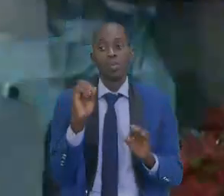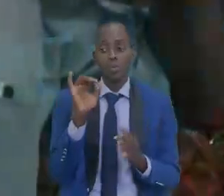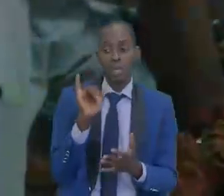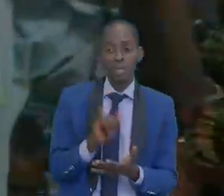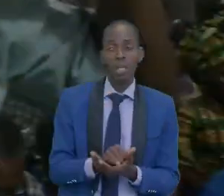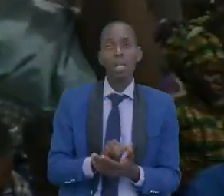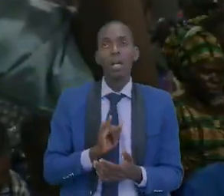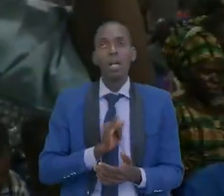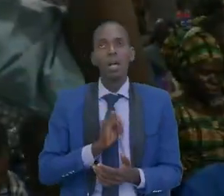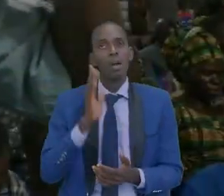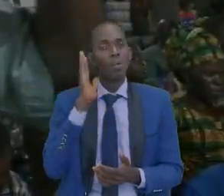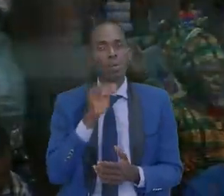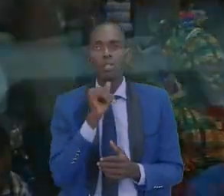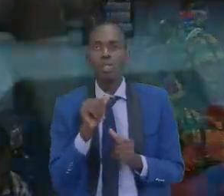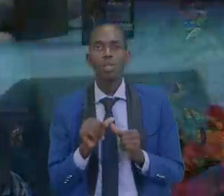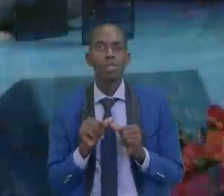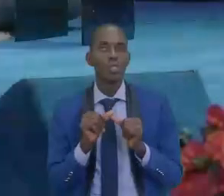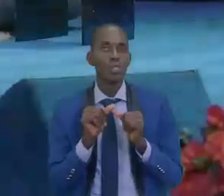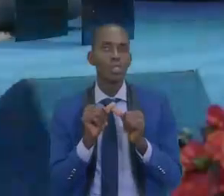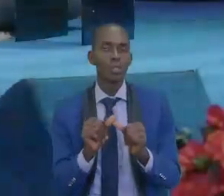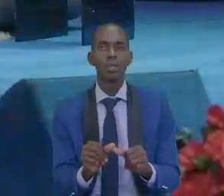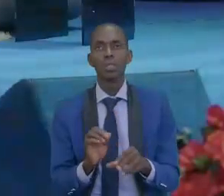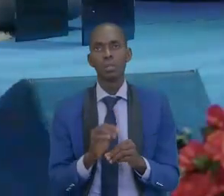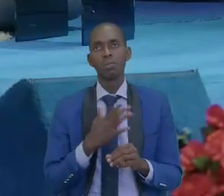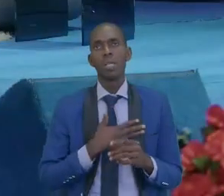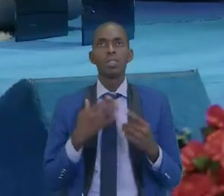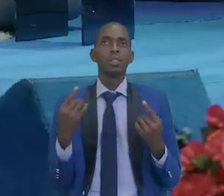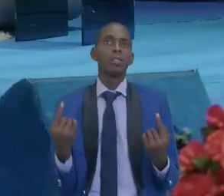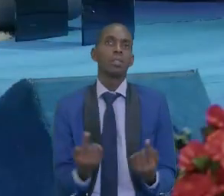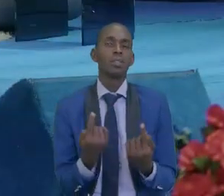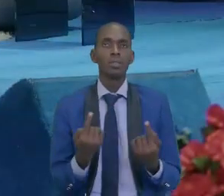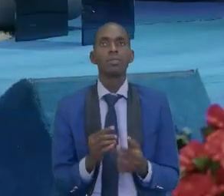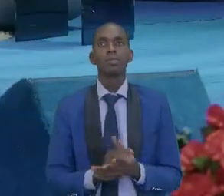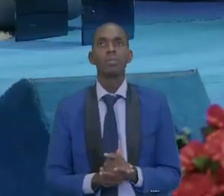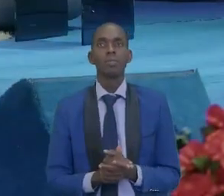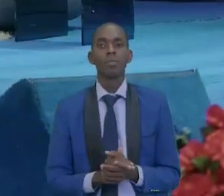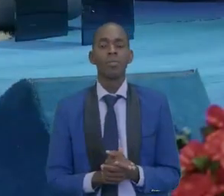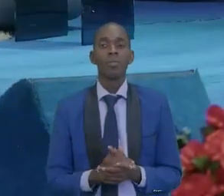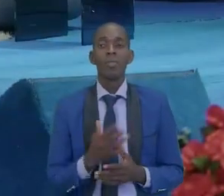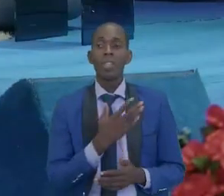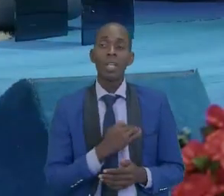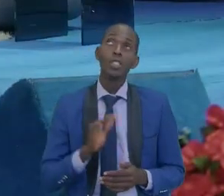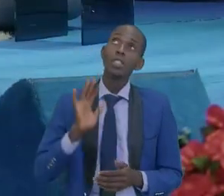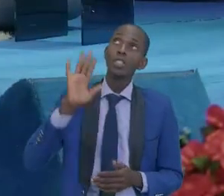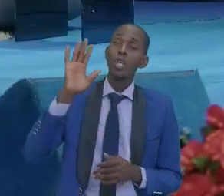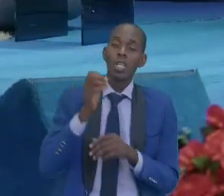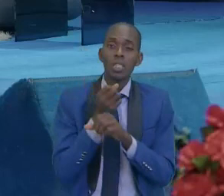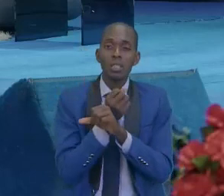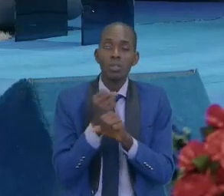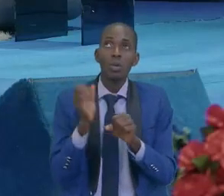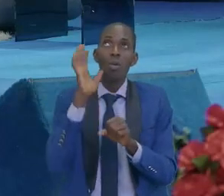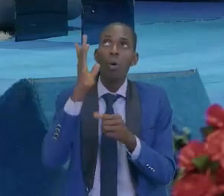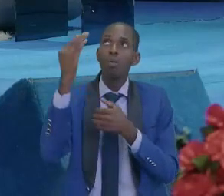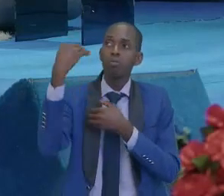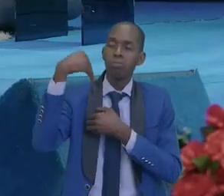not continue in my sin. and your salvation will enter into me.